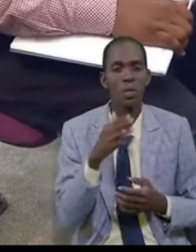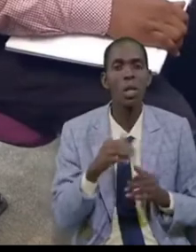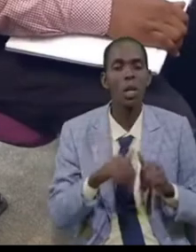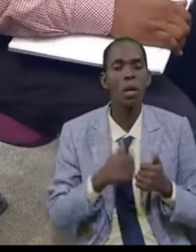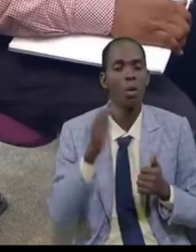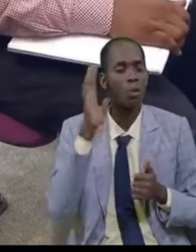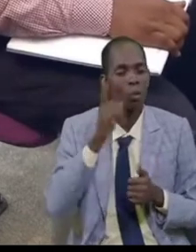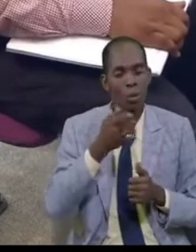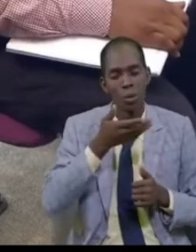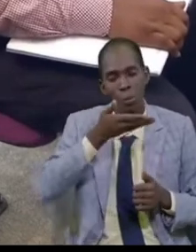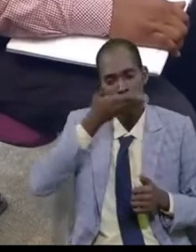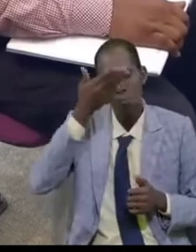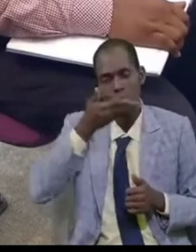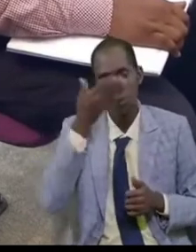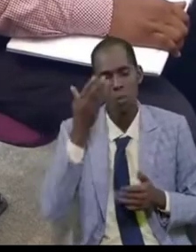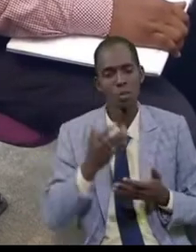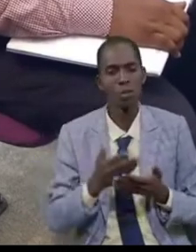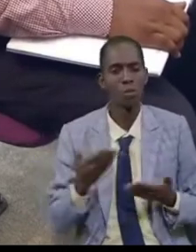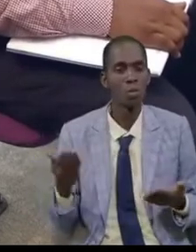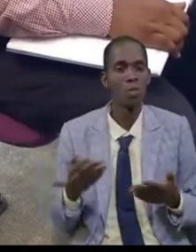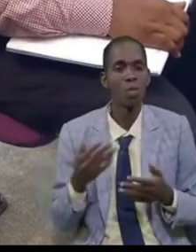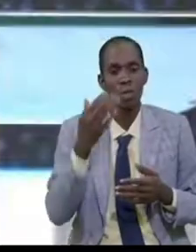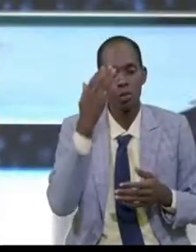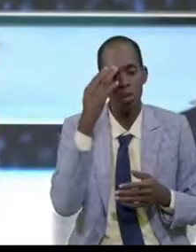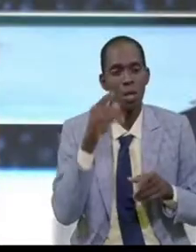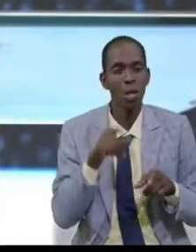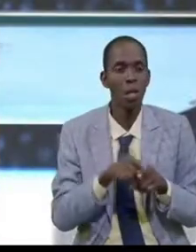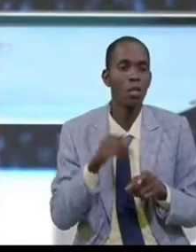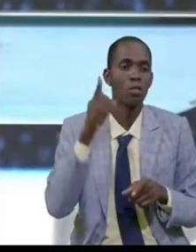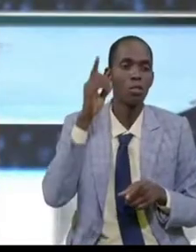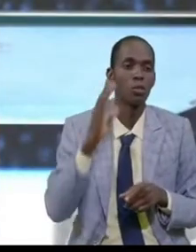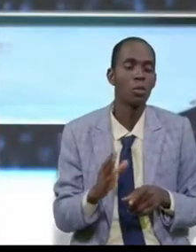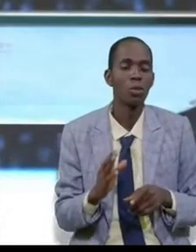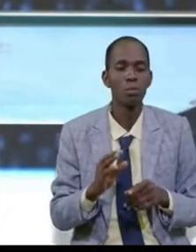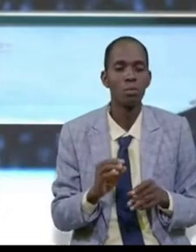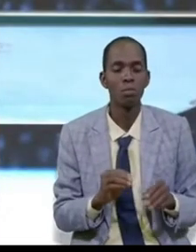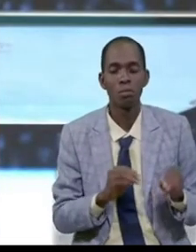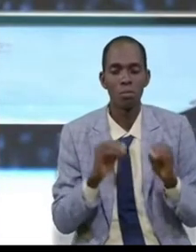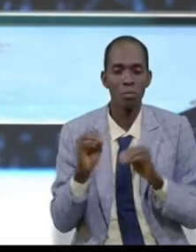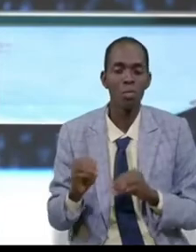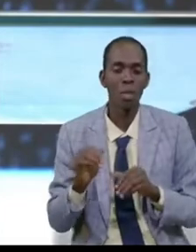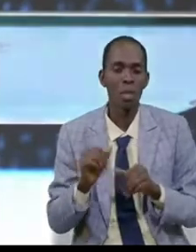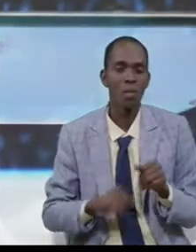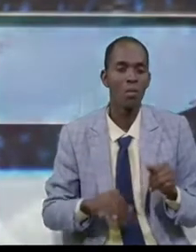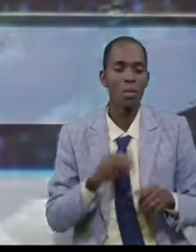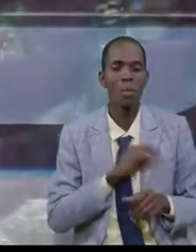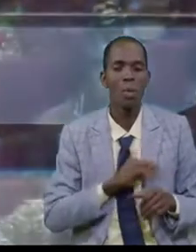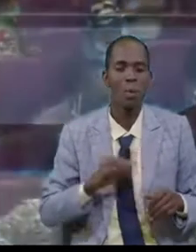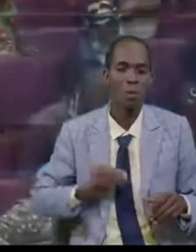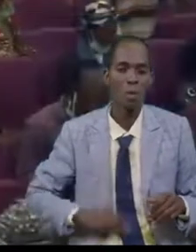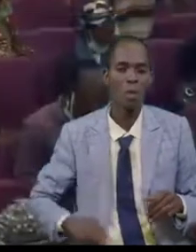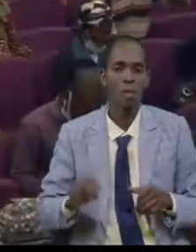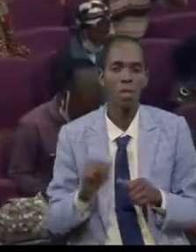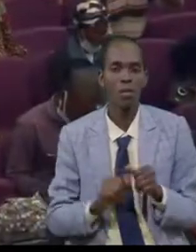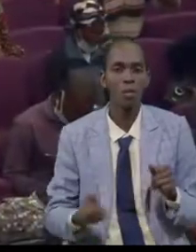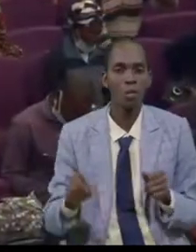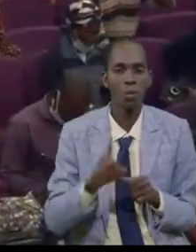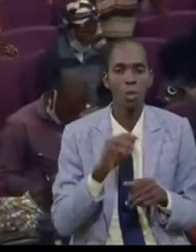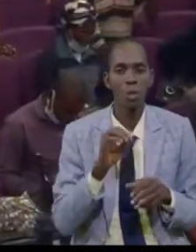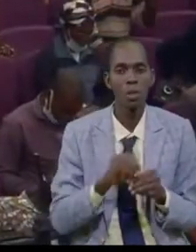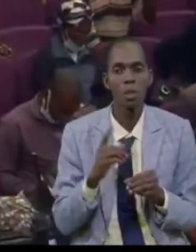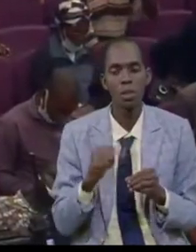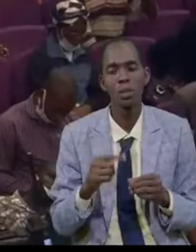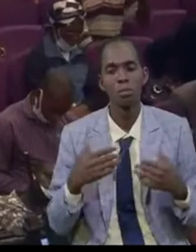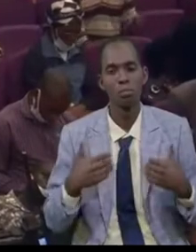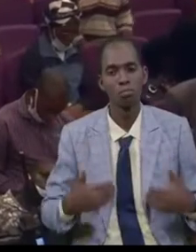as God said, the members, every one of them in the body.